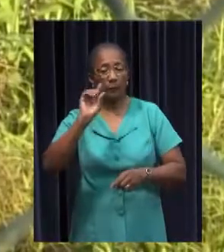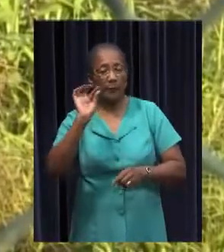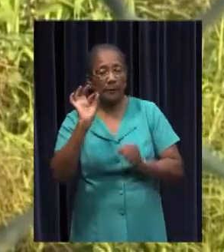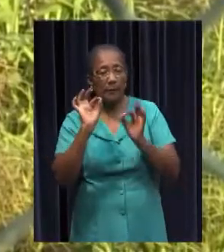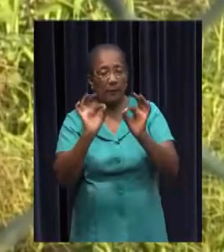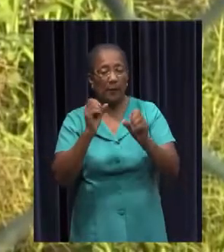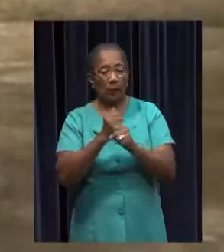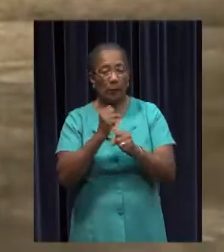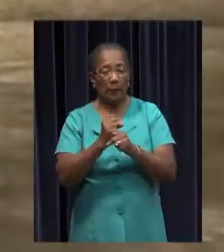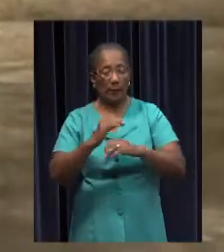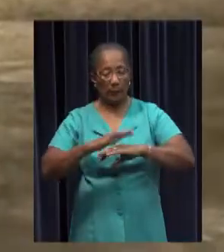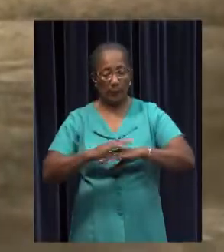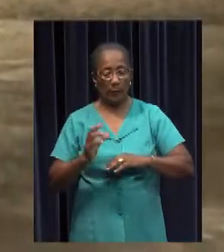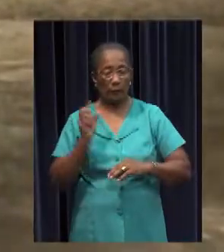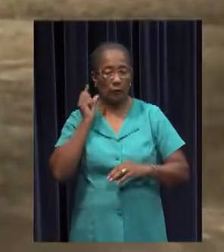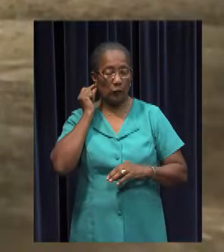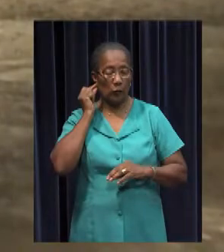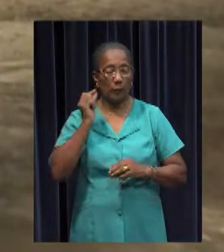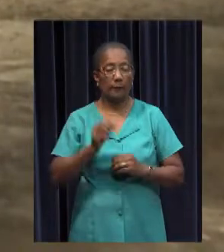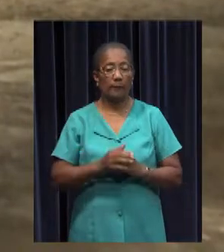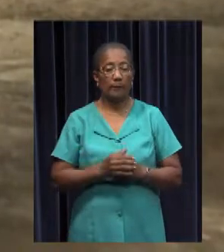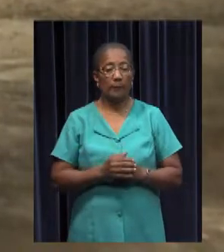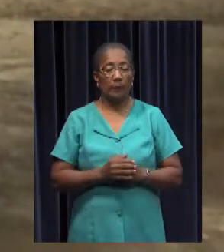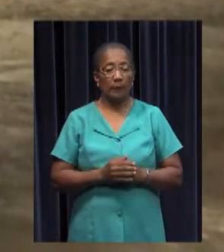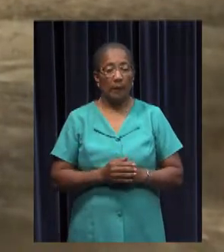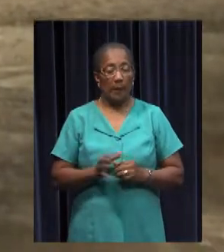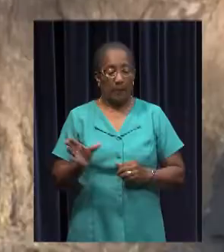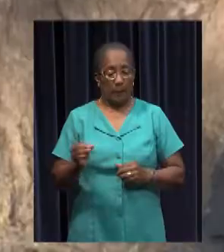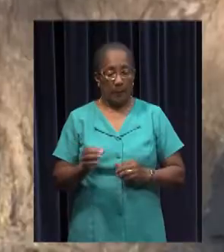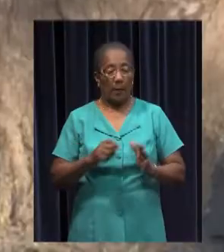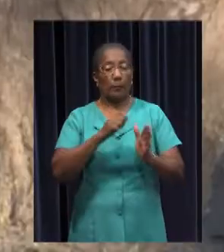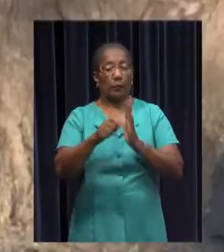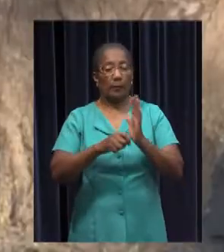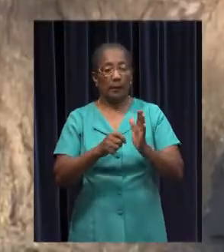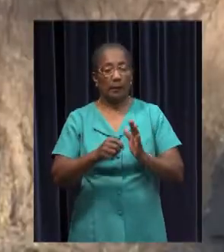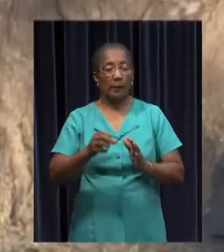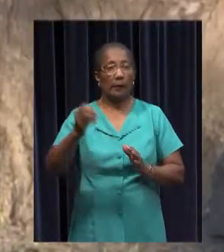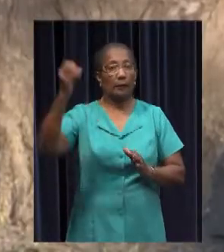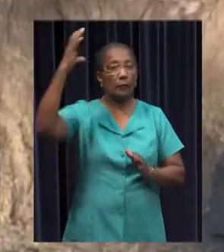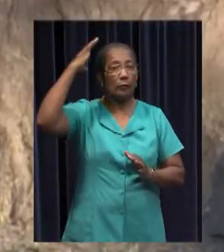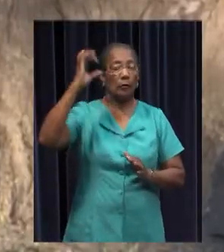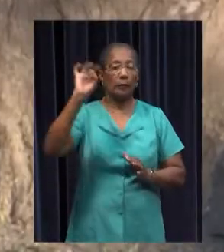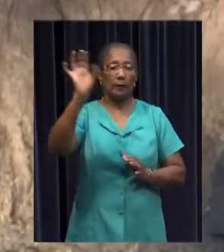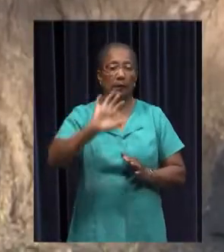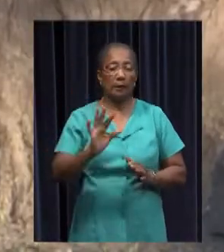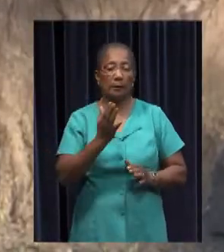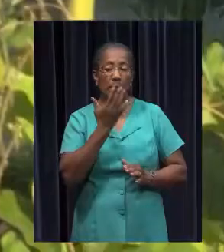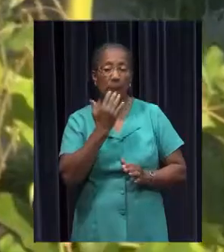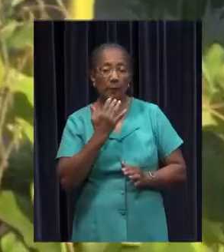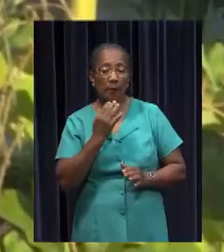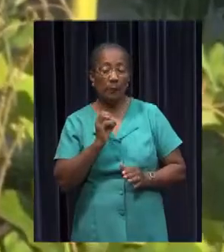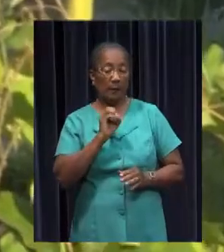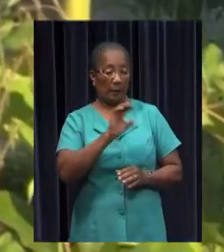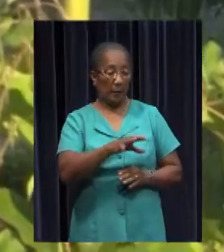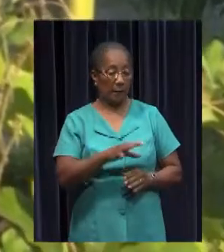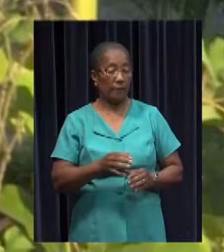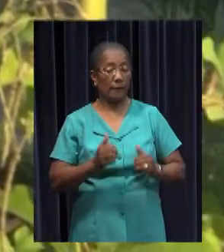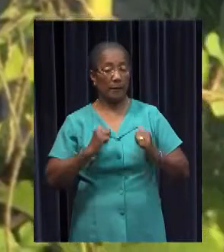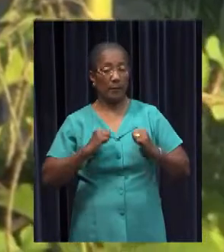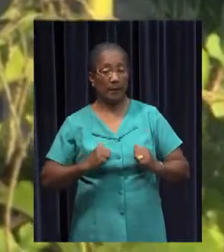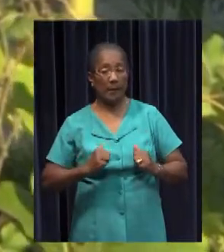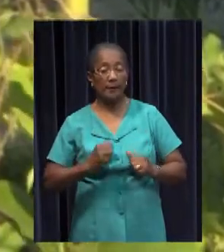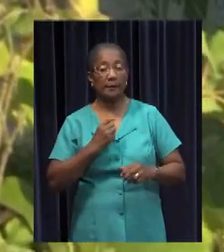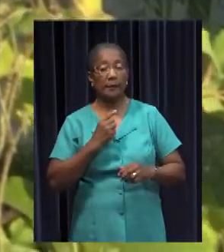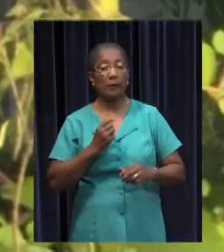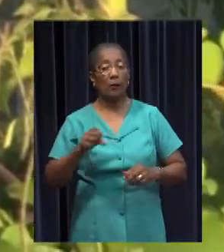the village, they mainly worked with women. For projects such as solar energy, pepper,